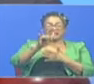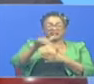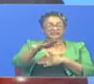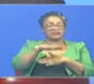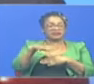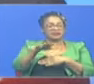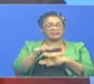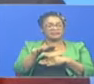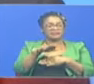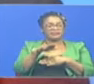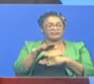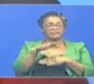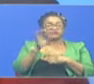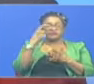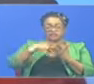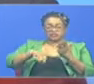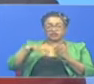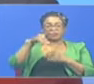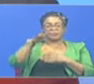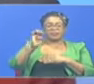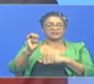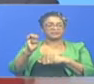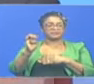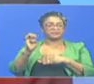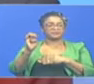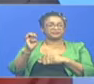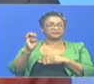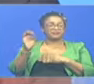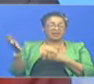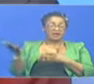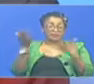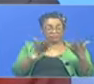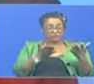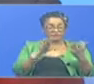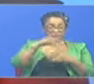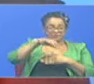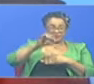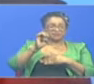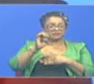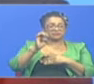of taxation on PPEs. Imported PPEs, that is.